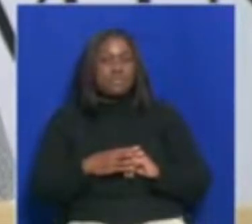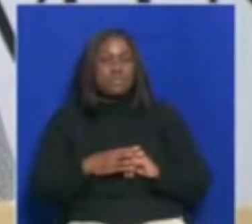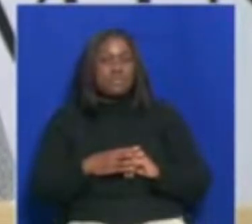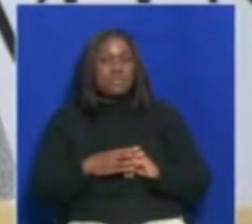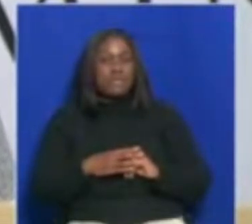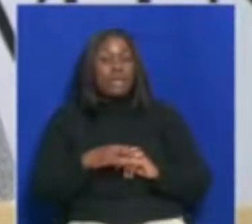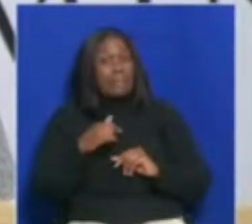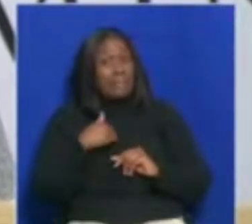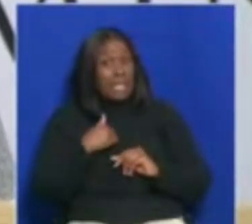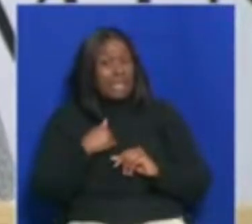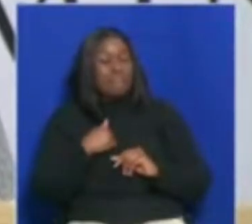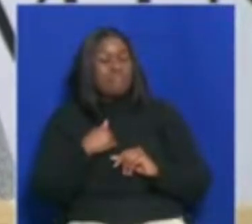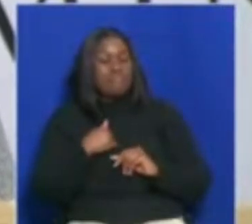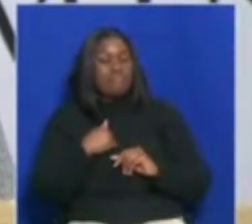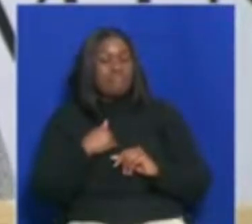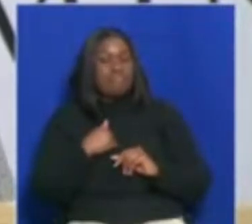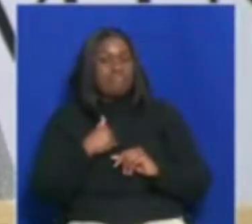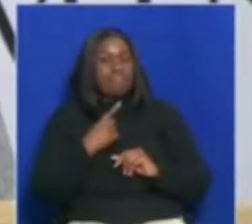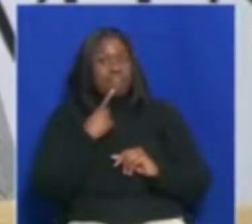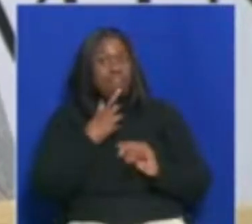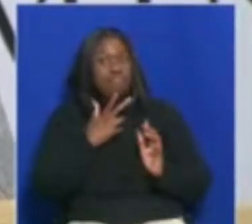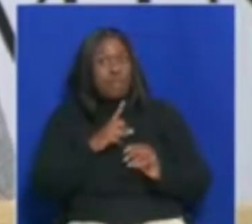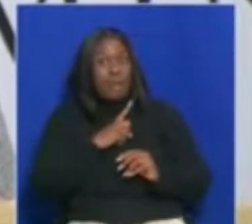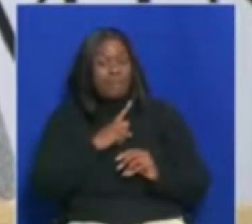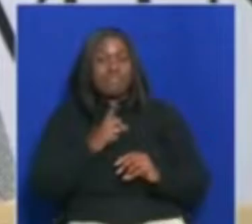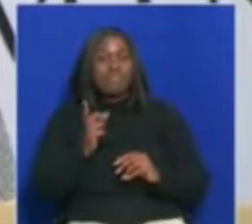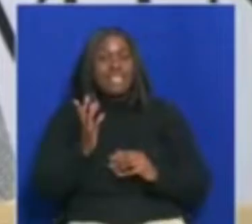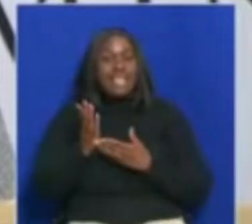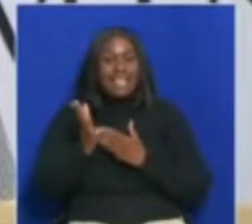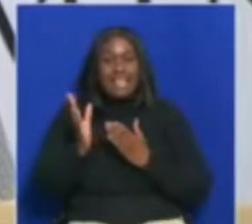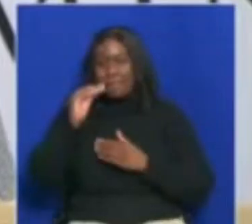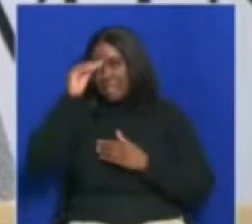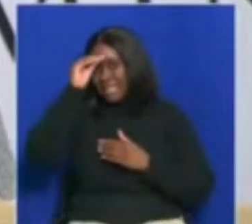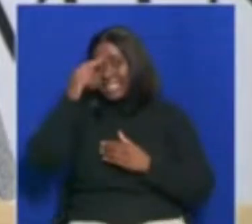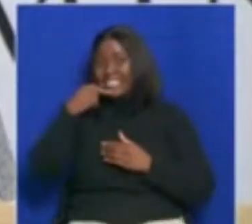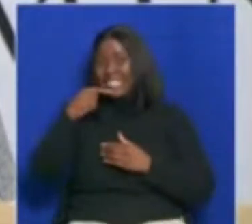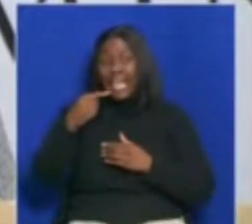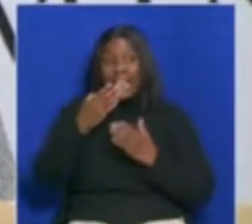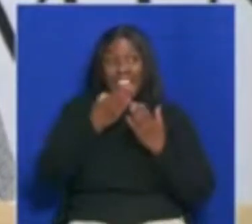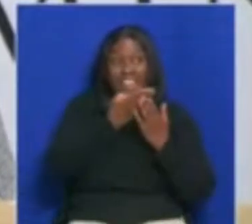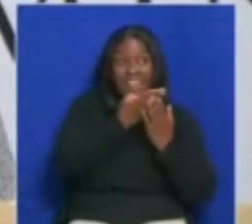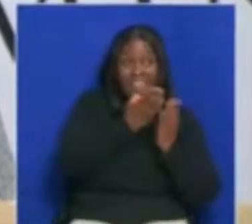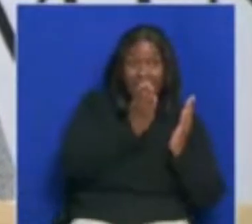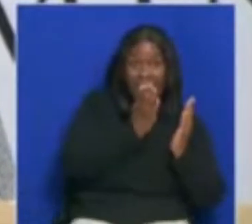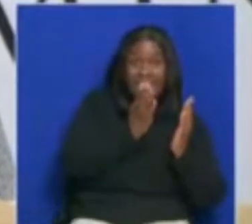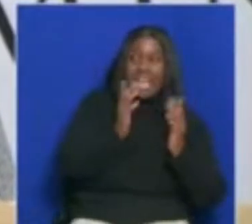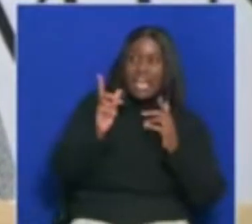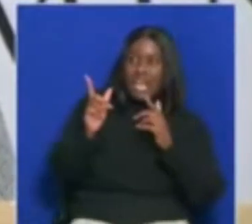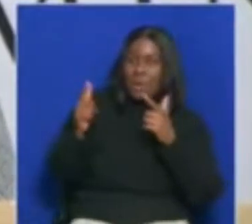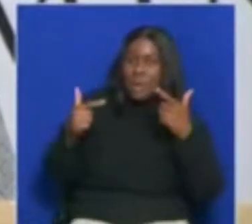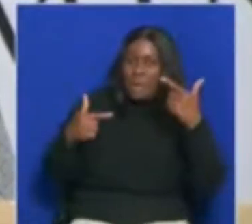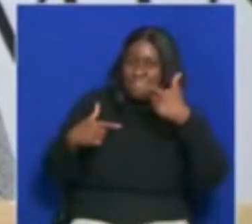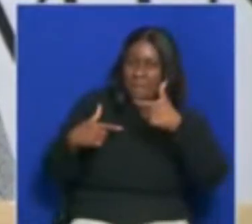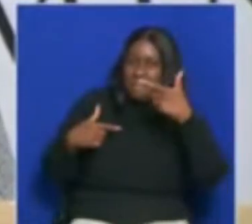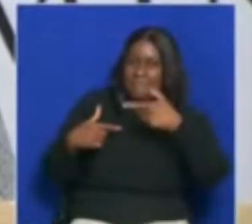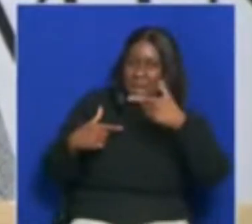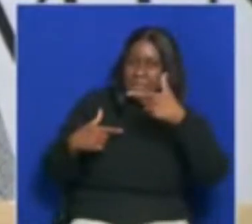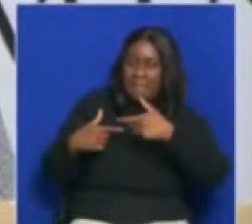the police said that they came under fire by the Yes, deceased. yes. Okay. Now, looking at